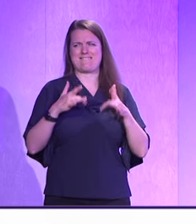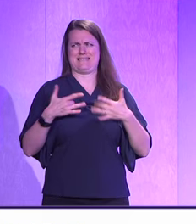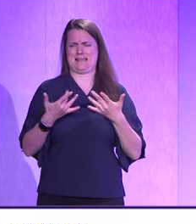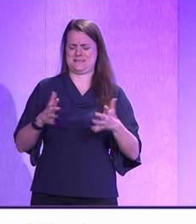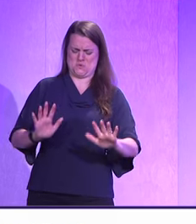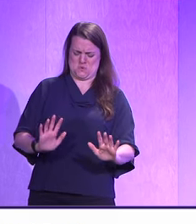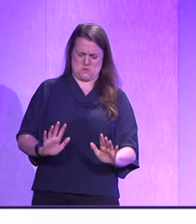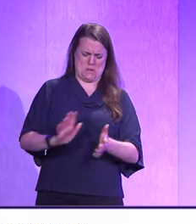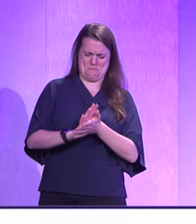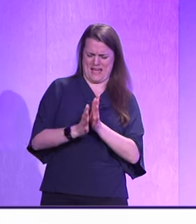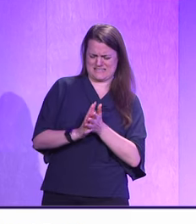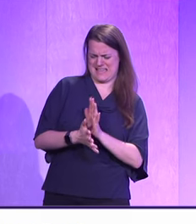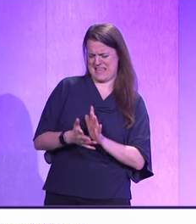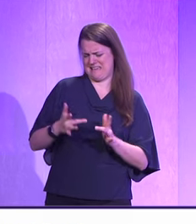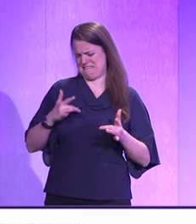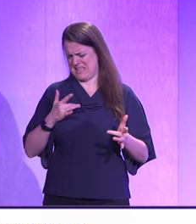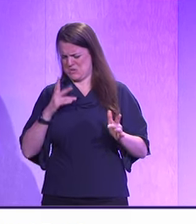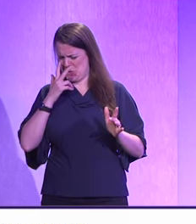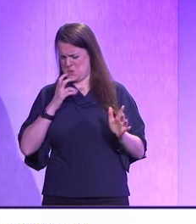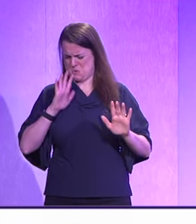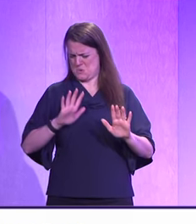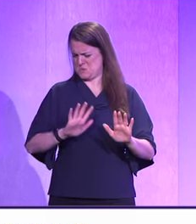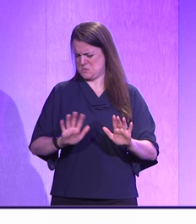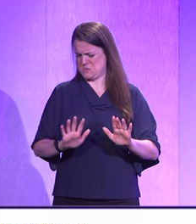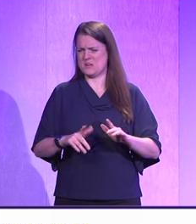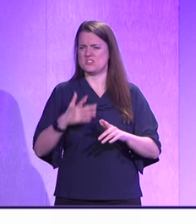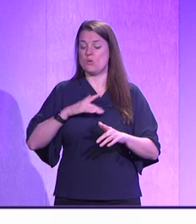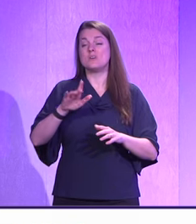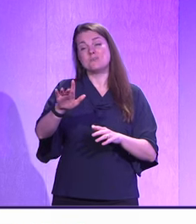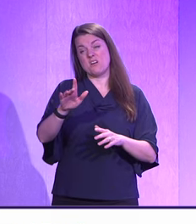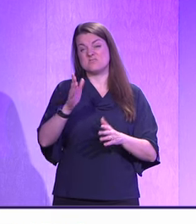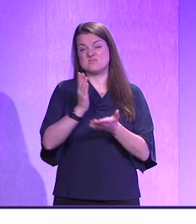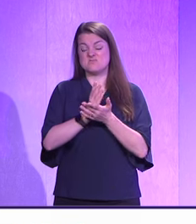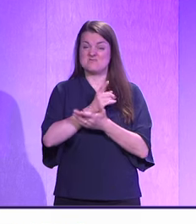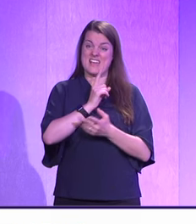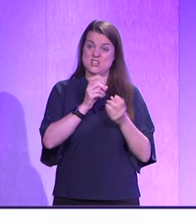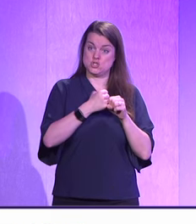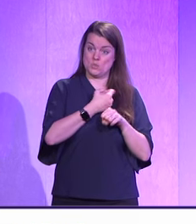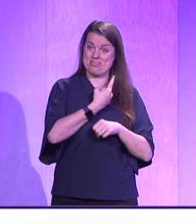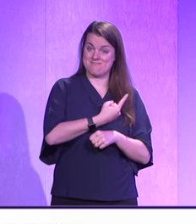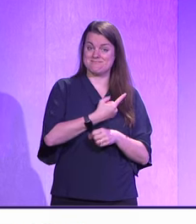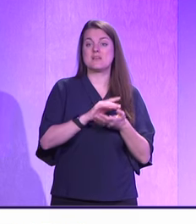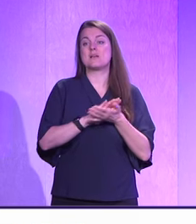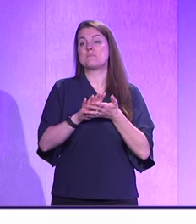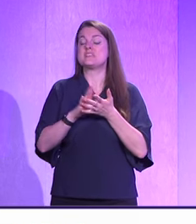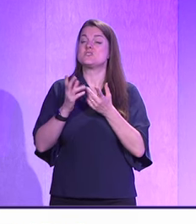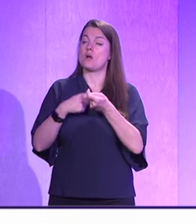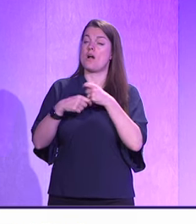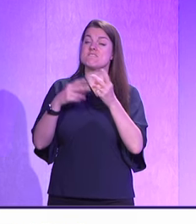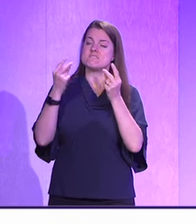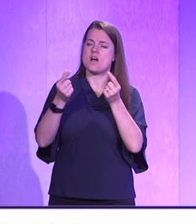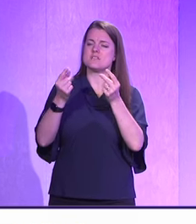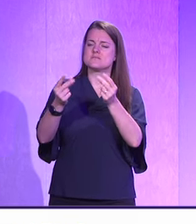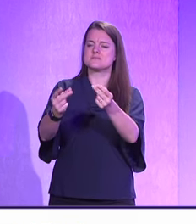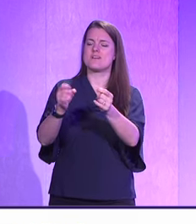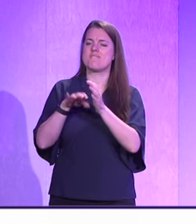But that's how we get to fast flow. It's how we get to scale with this way of working. It looks a